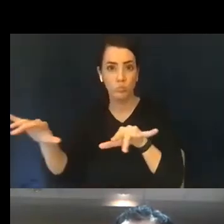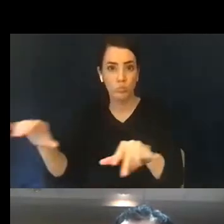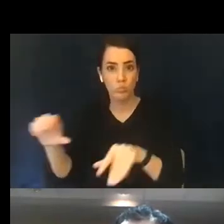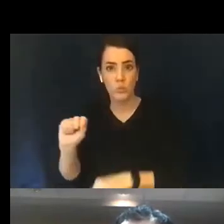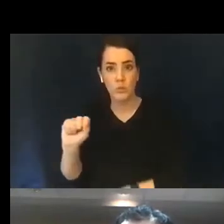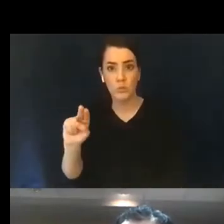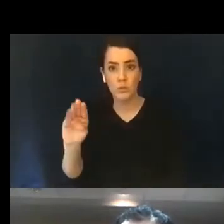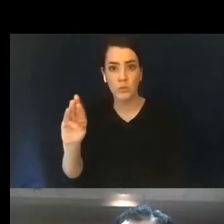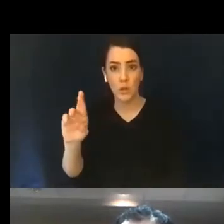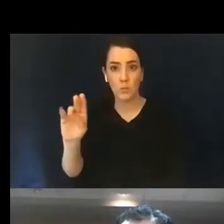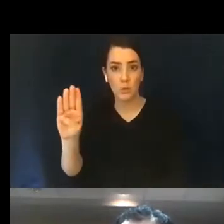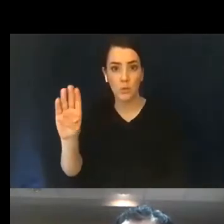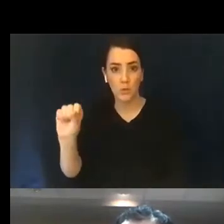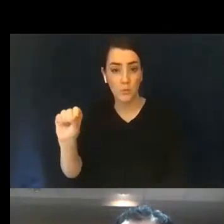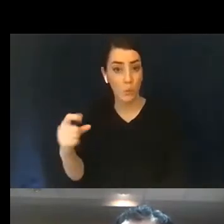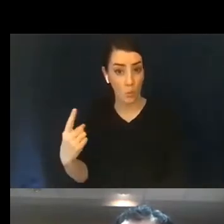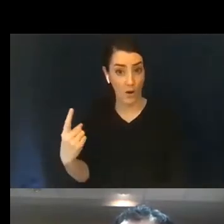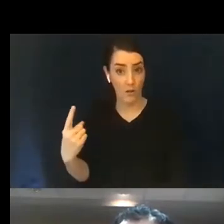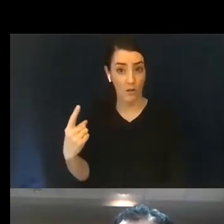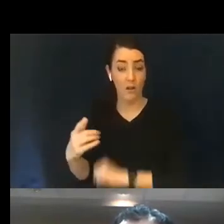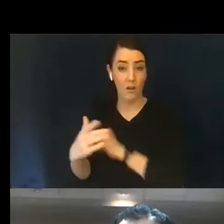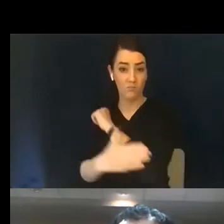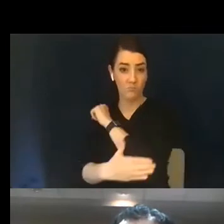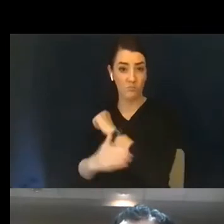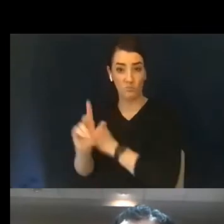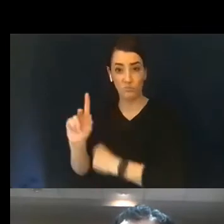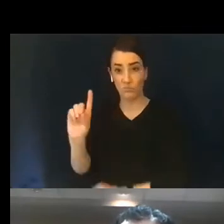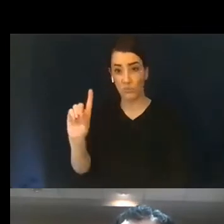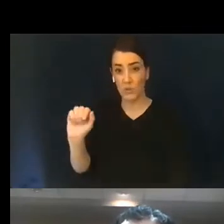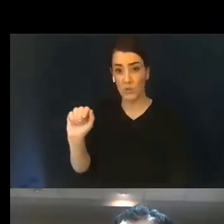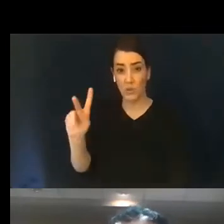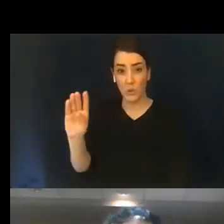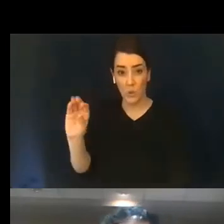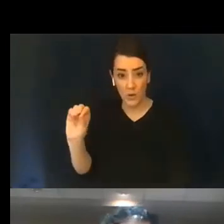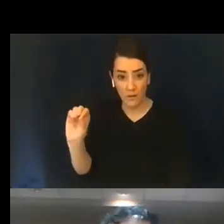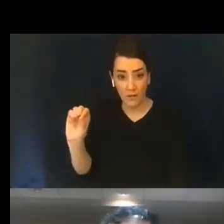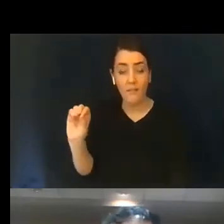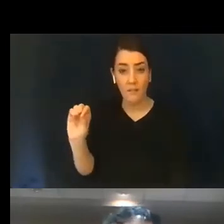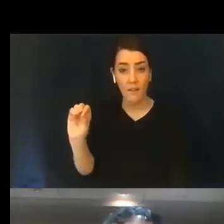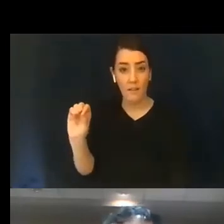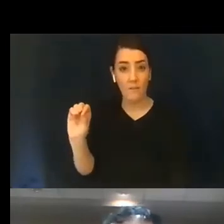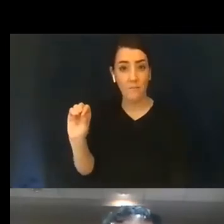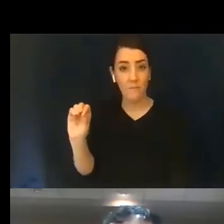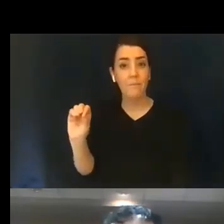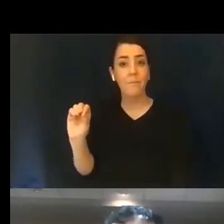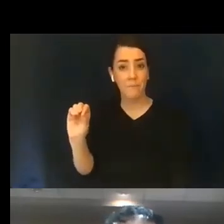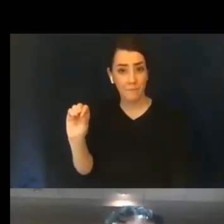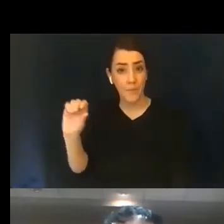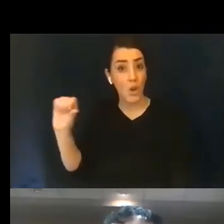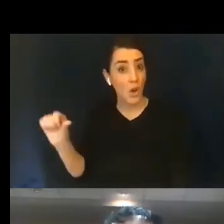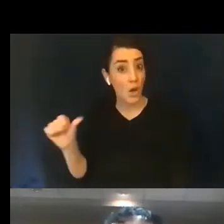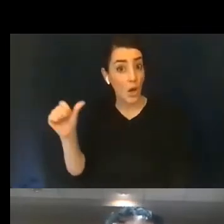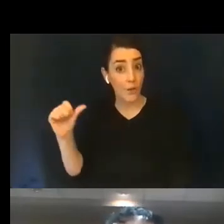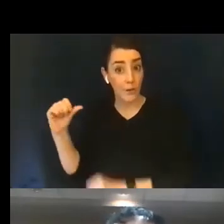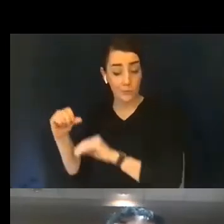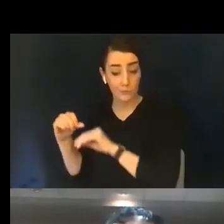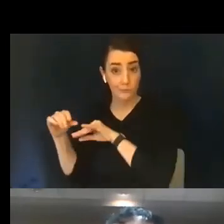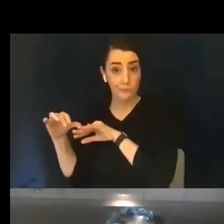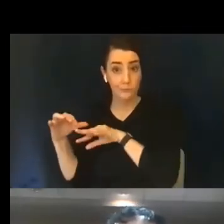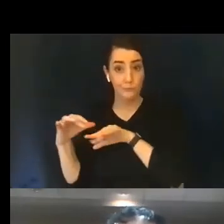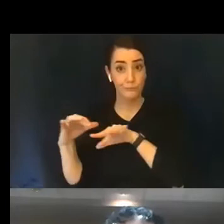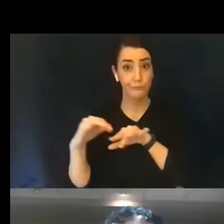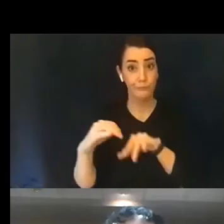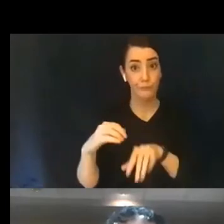immigrated, and they resided in St. Paul for the most part. And there's also another cluster in Rochester, Minnesota, which